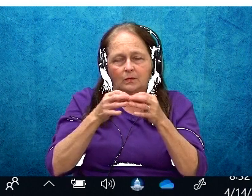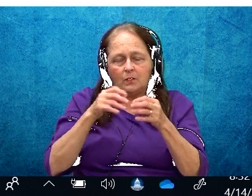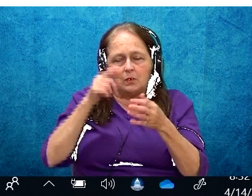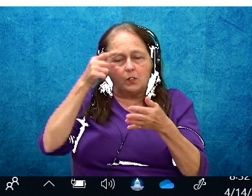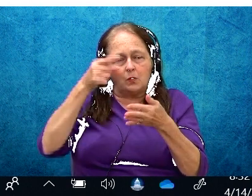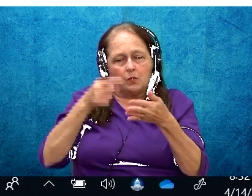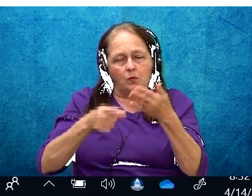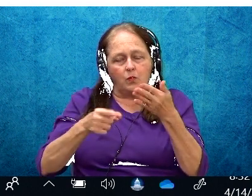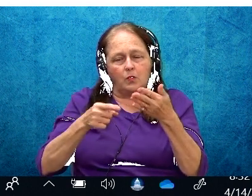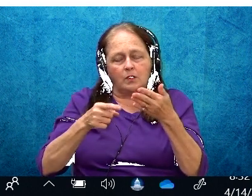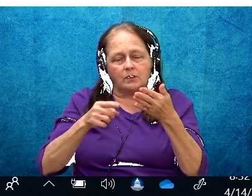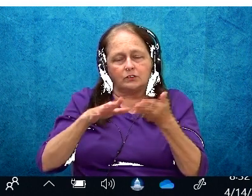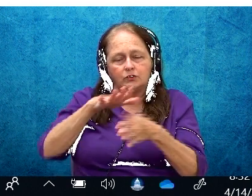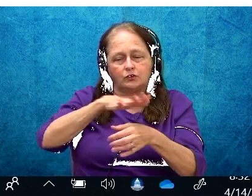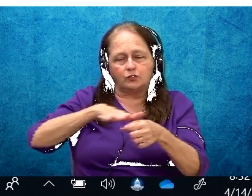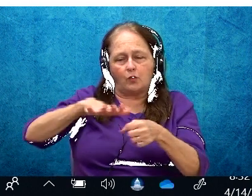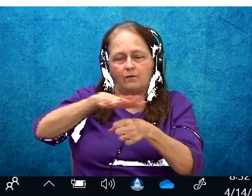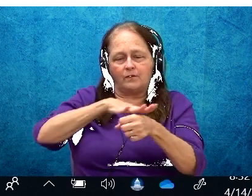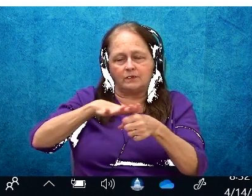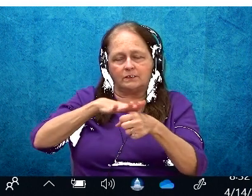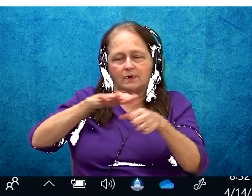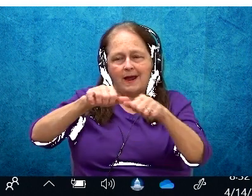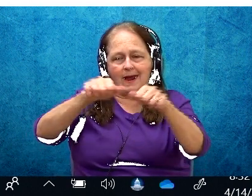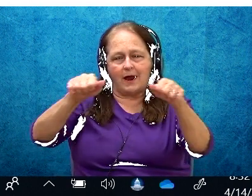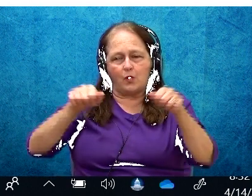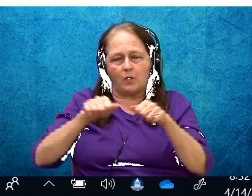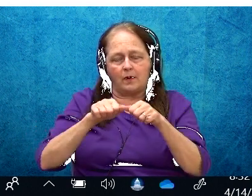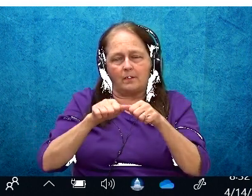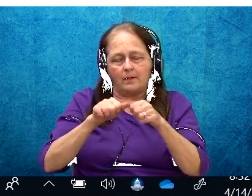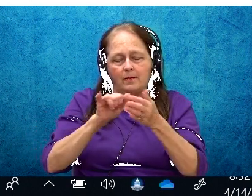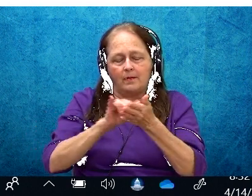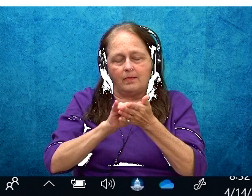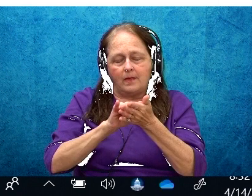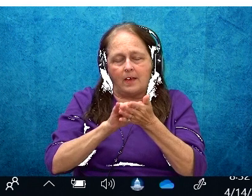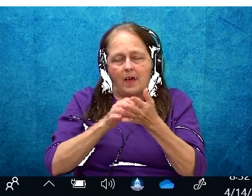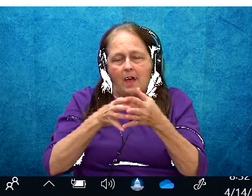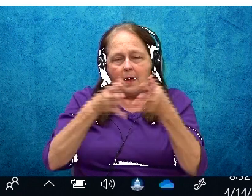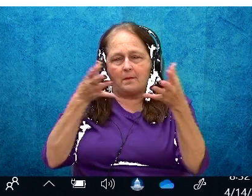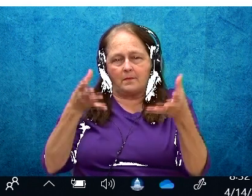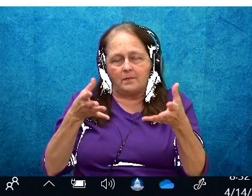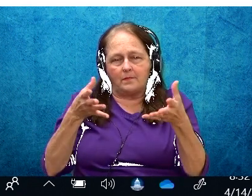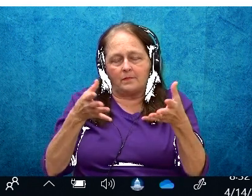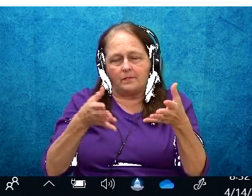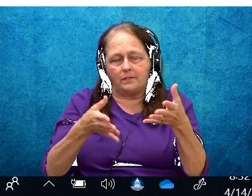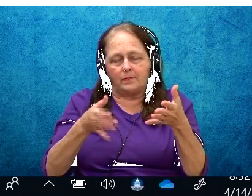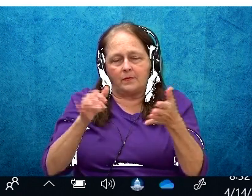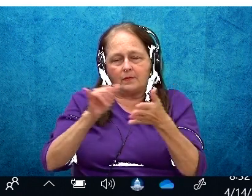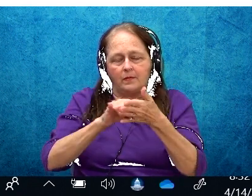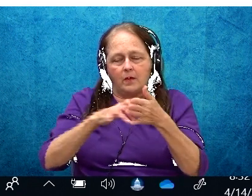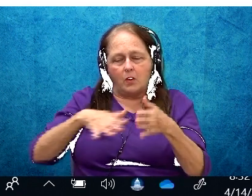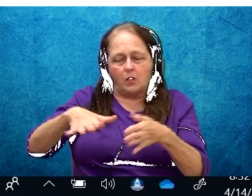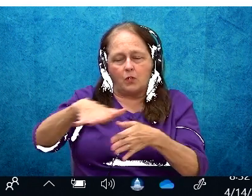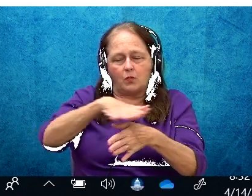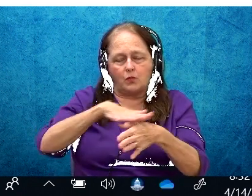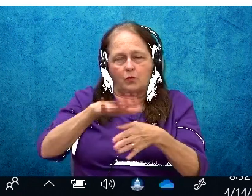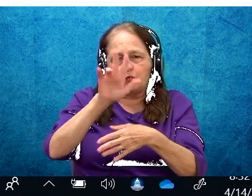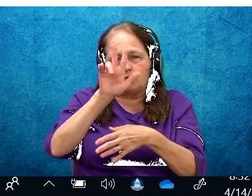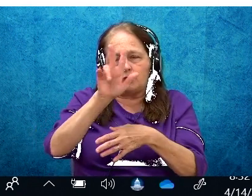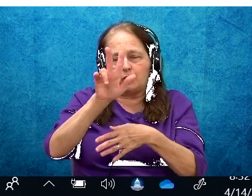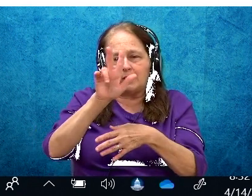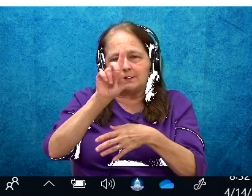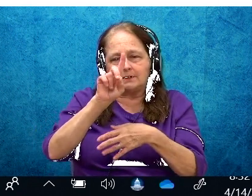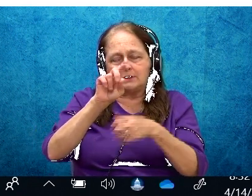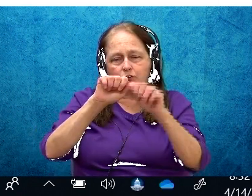What is surface area? The amount of area covered by the surface of a 3D